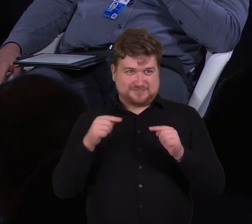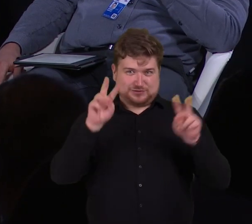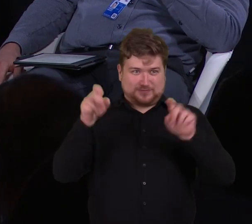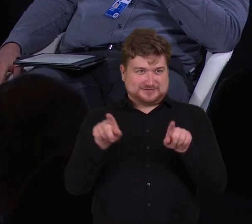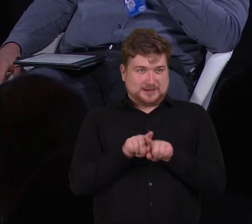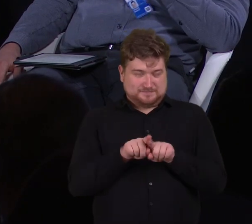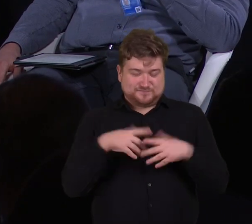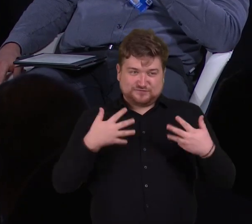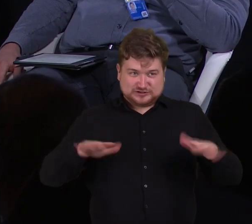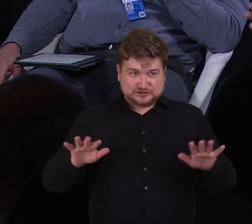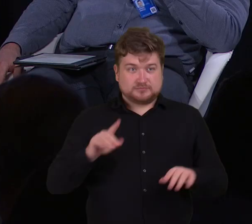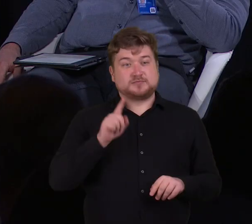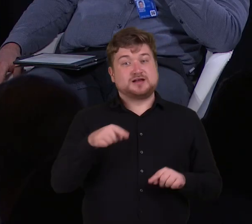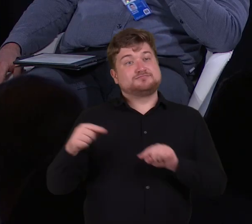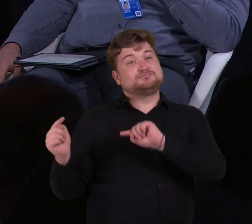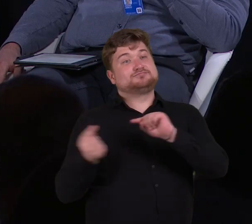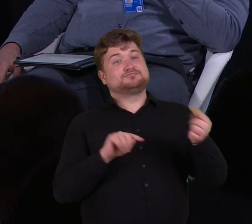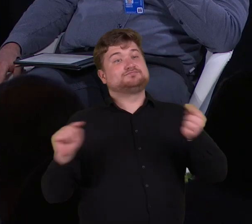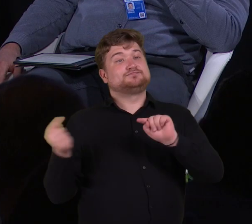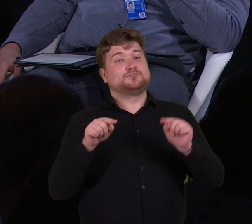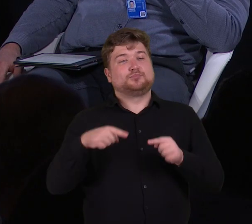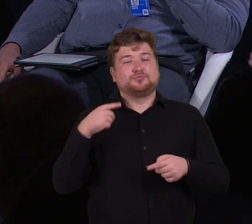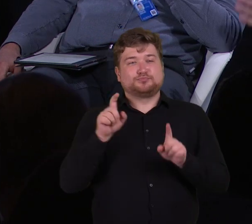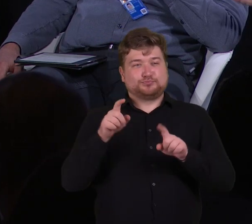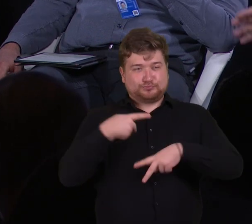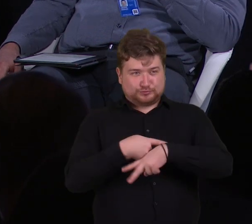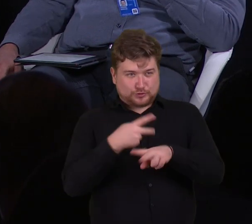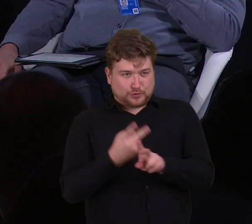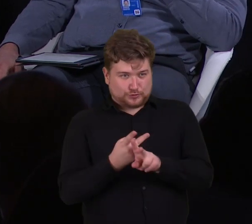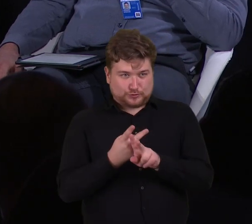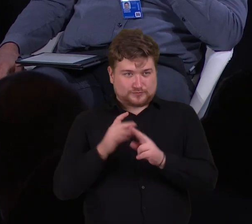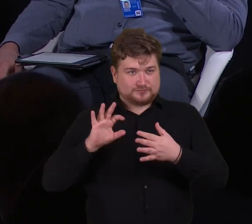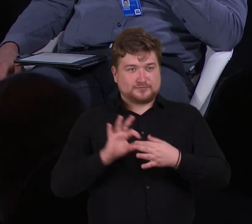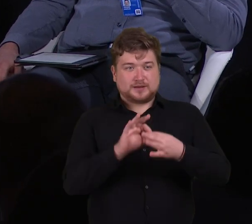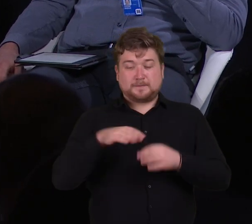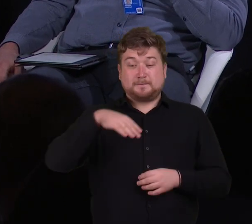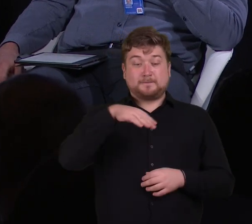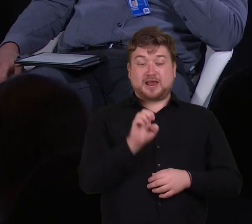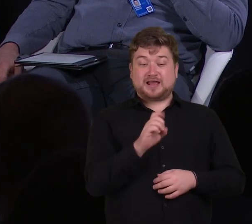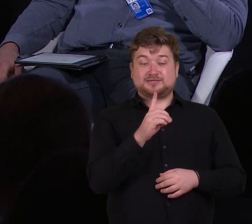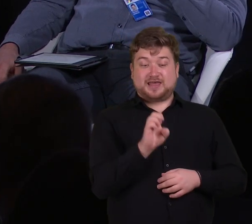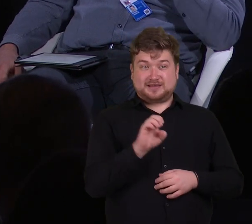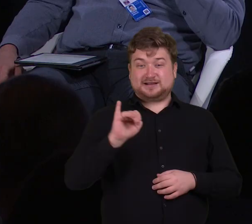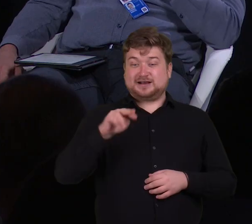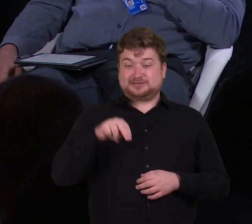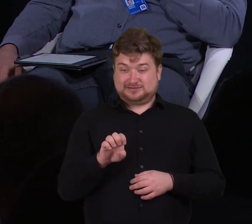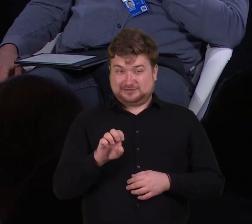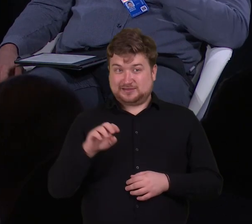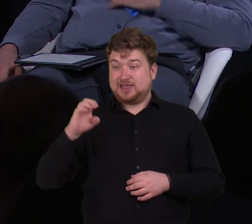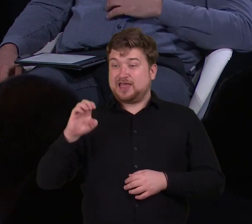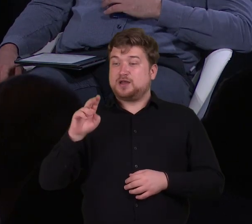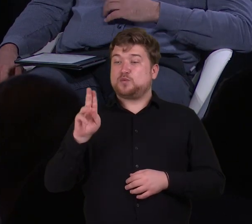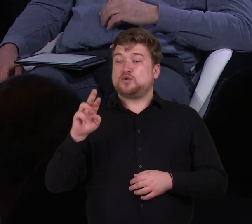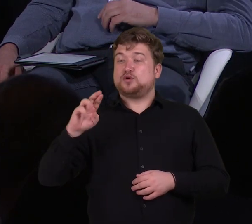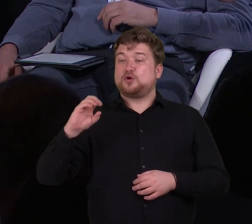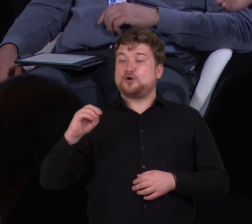Europe services. So I just reacted that in your case, automotive made in Europe is very important. So. The problem is, it's not just